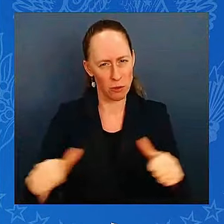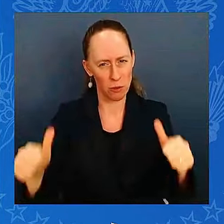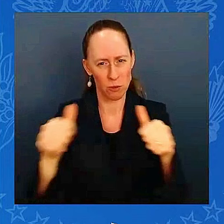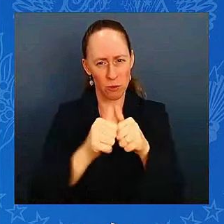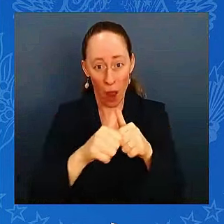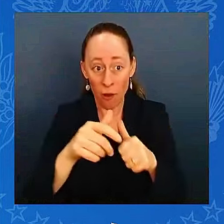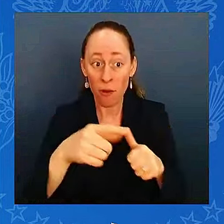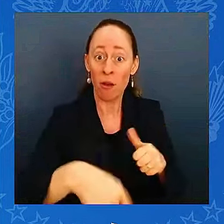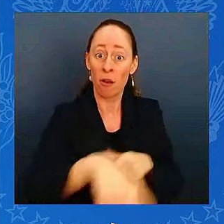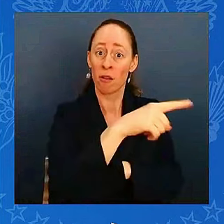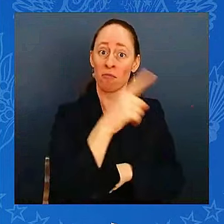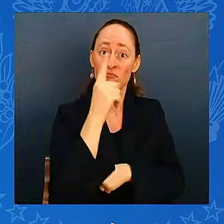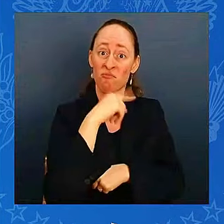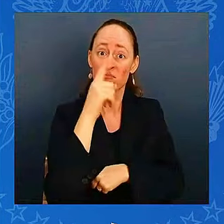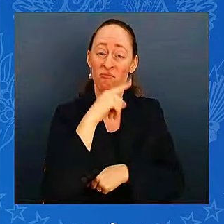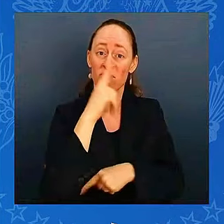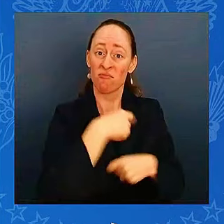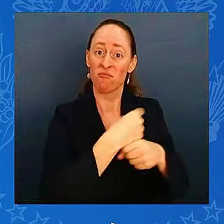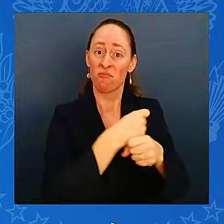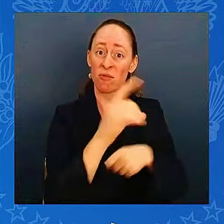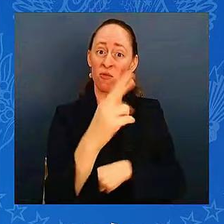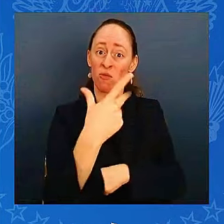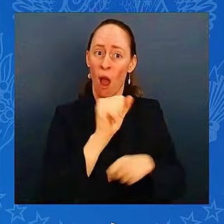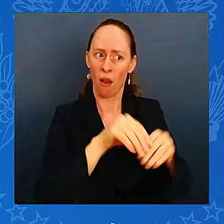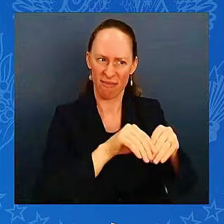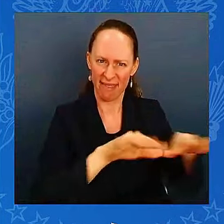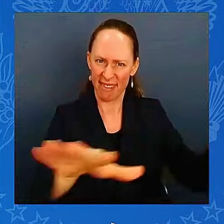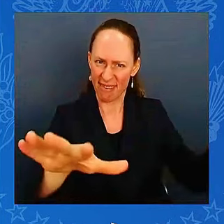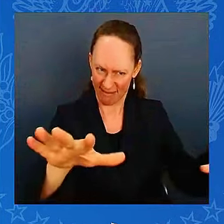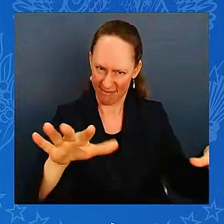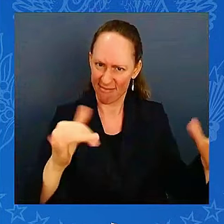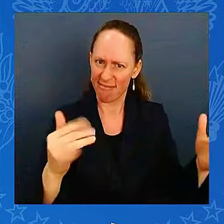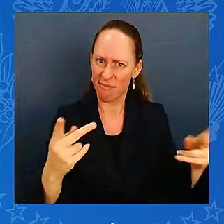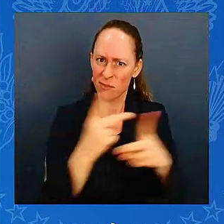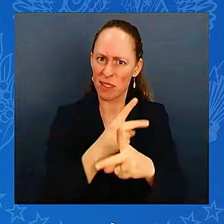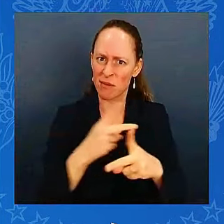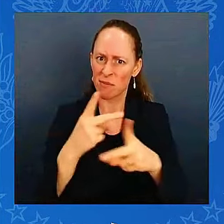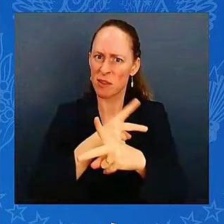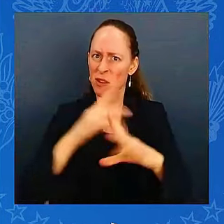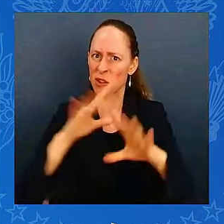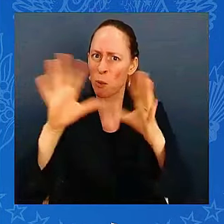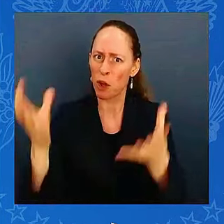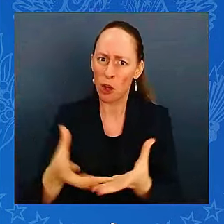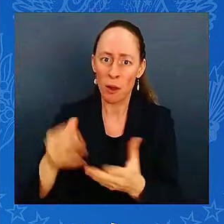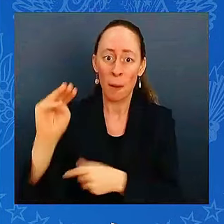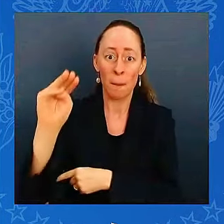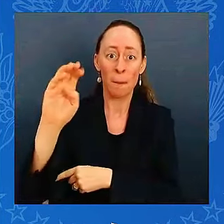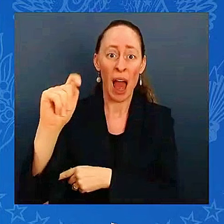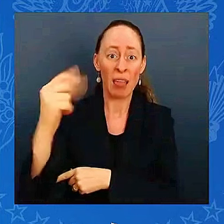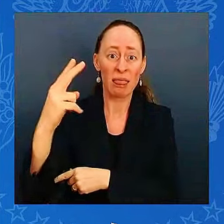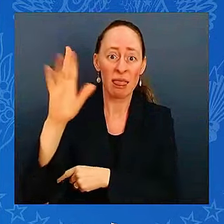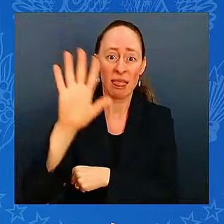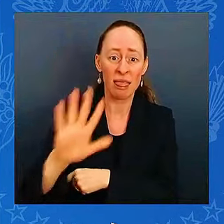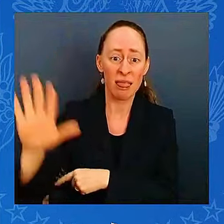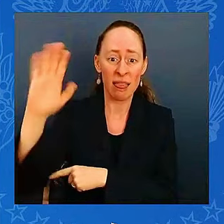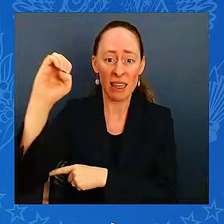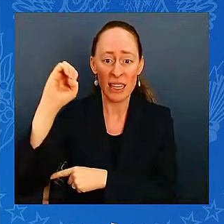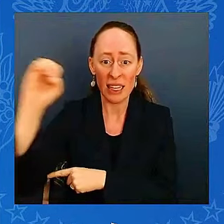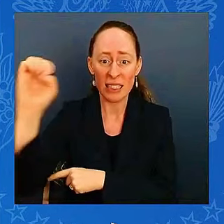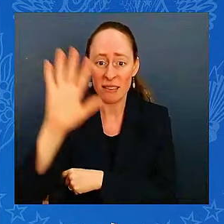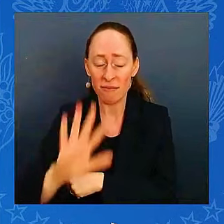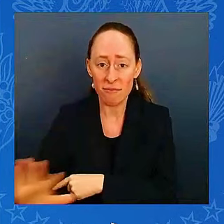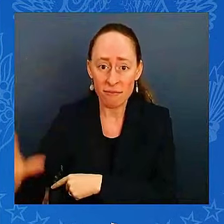Asia, Captagon in the Middle East, Tramadol in Africa, and here in the United States,